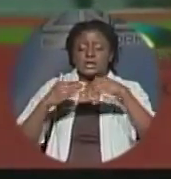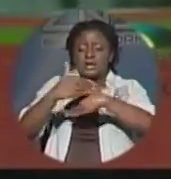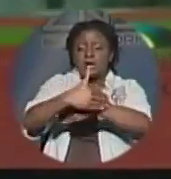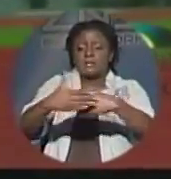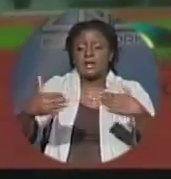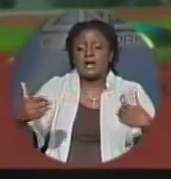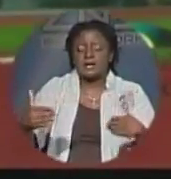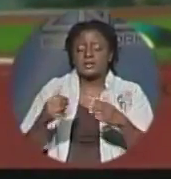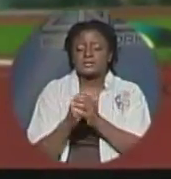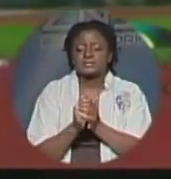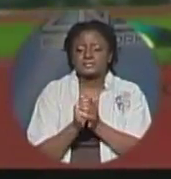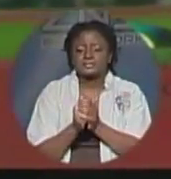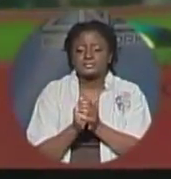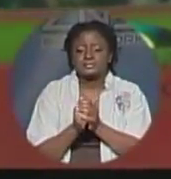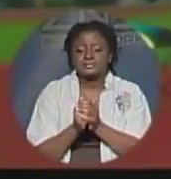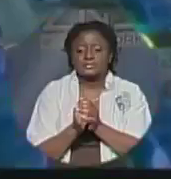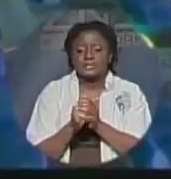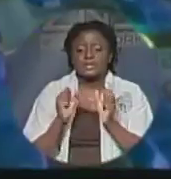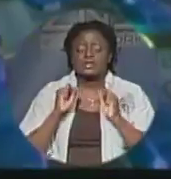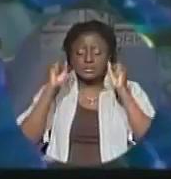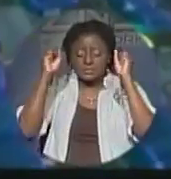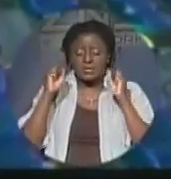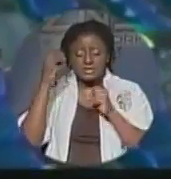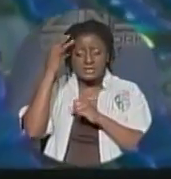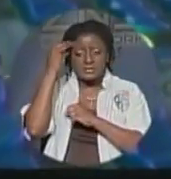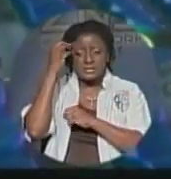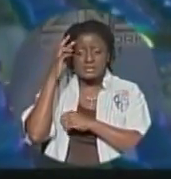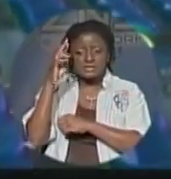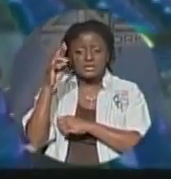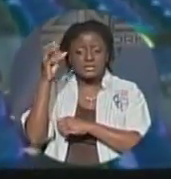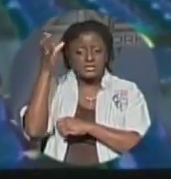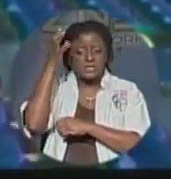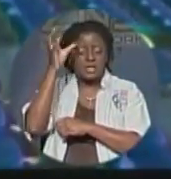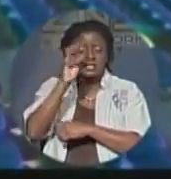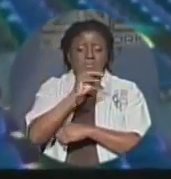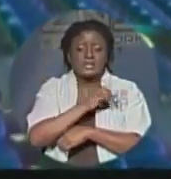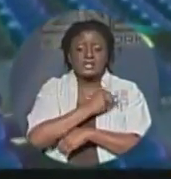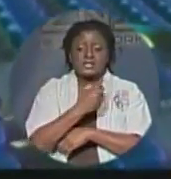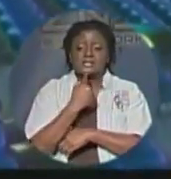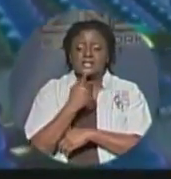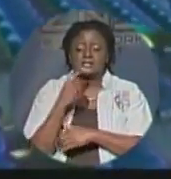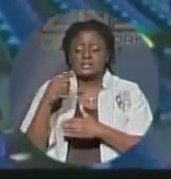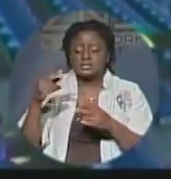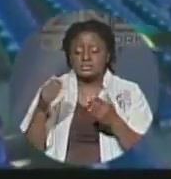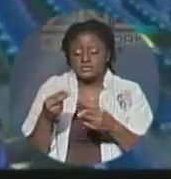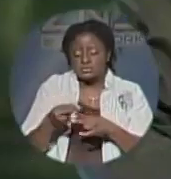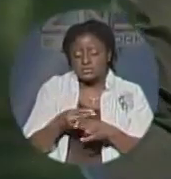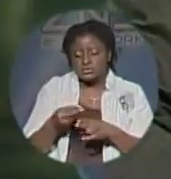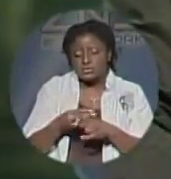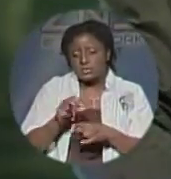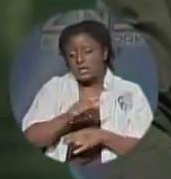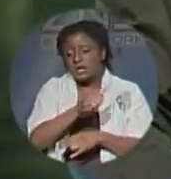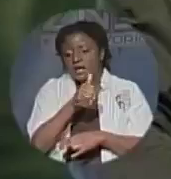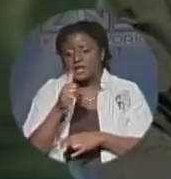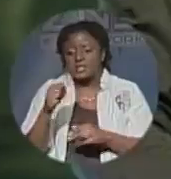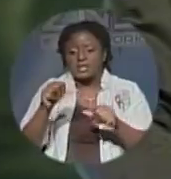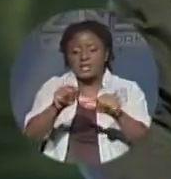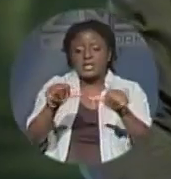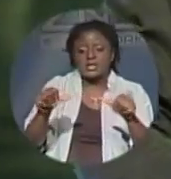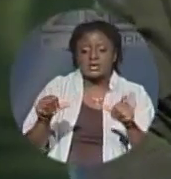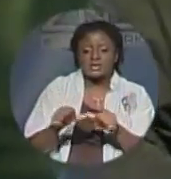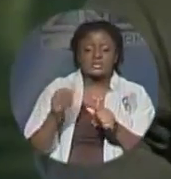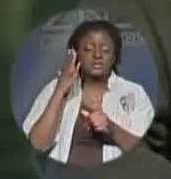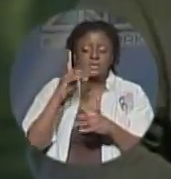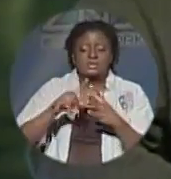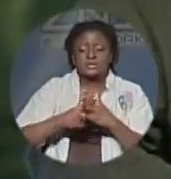quickly. Sports Minister Charles Maynard says very soon other areas will begin developing. By the end of next month, work will